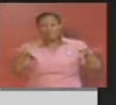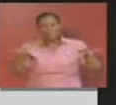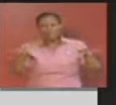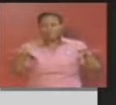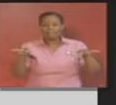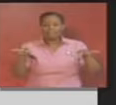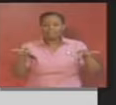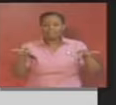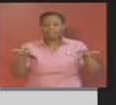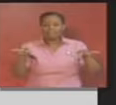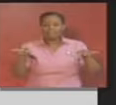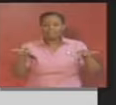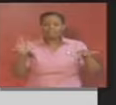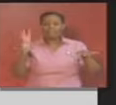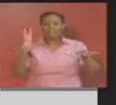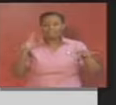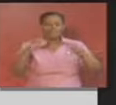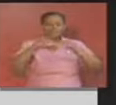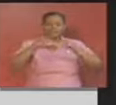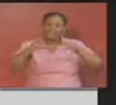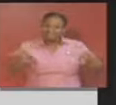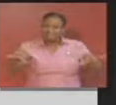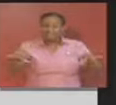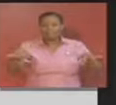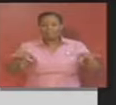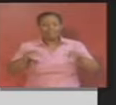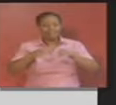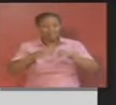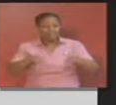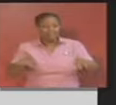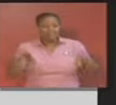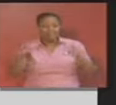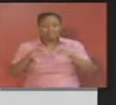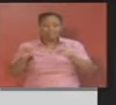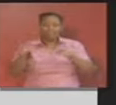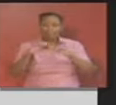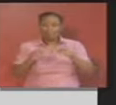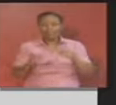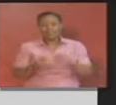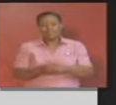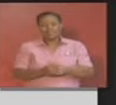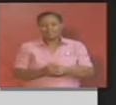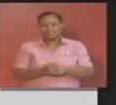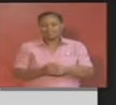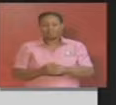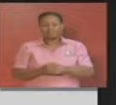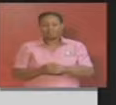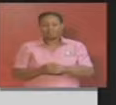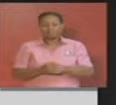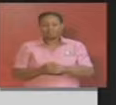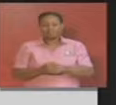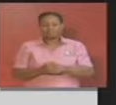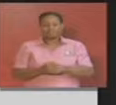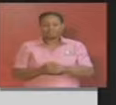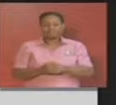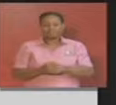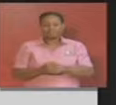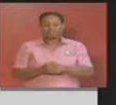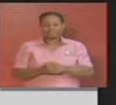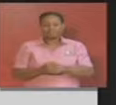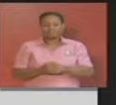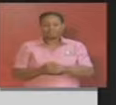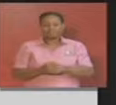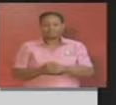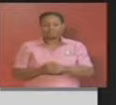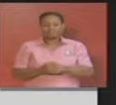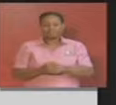2 people, now I'll stop. We saw in this case real life data where we got 5 people coming off of 2